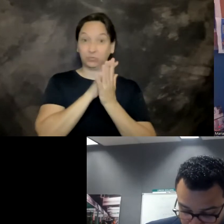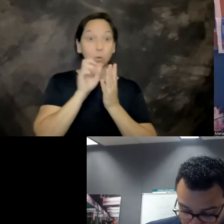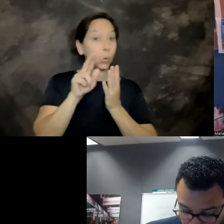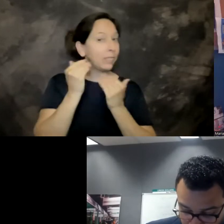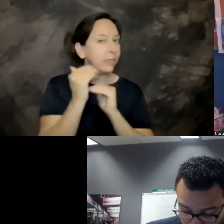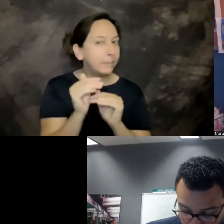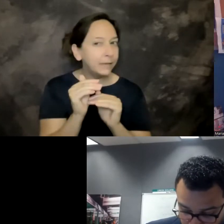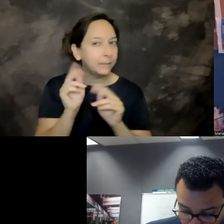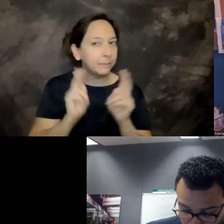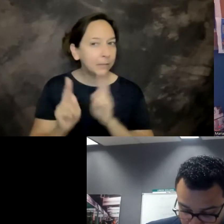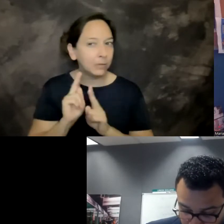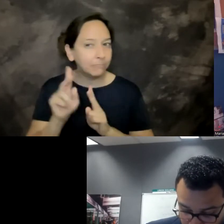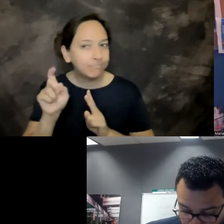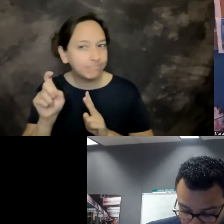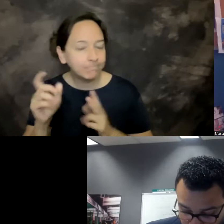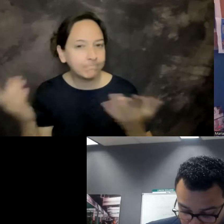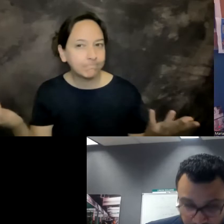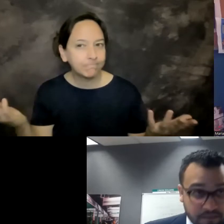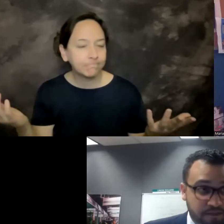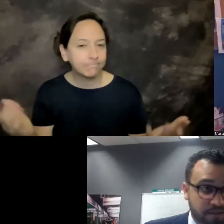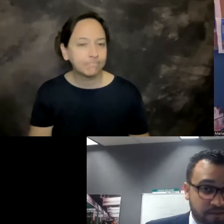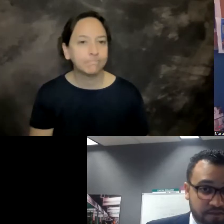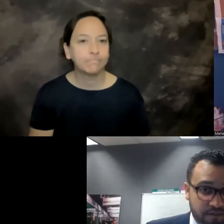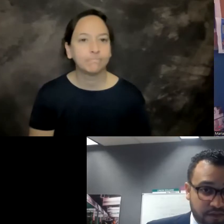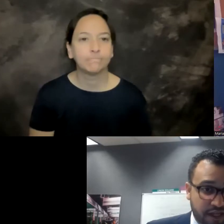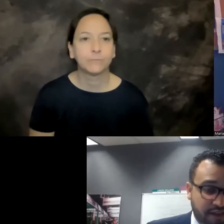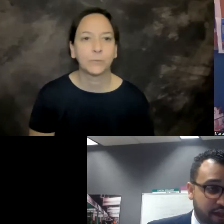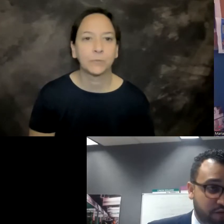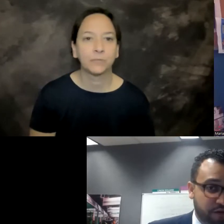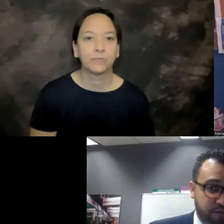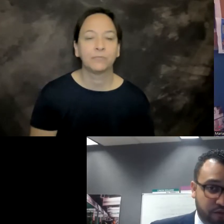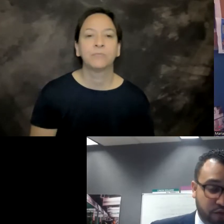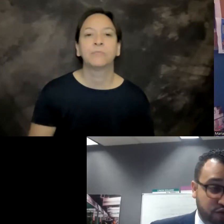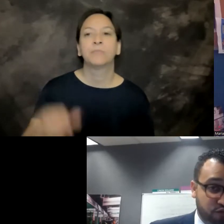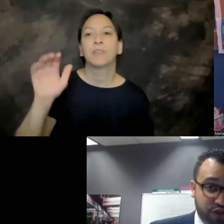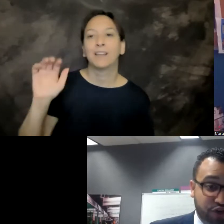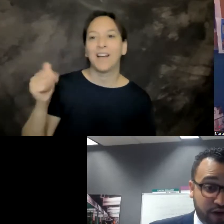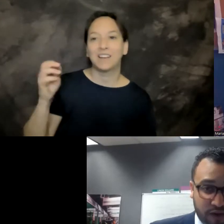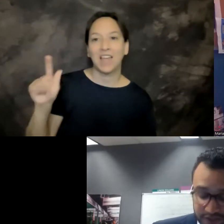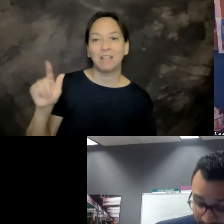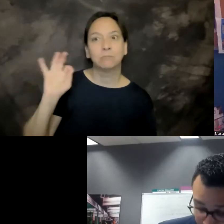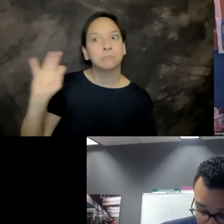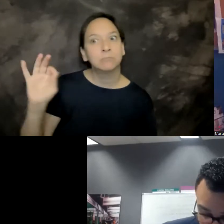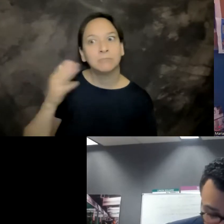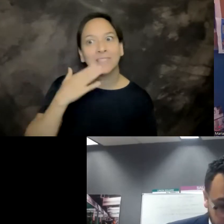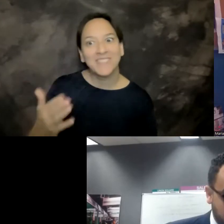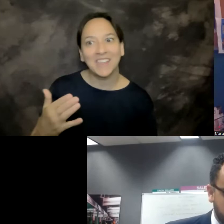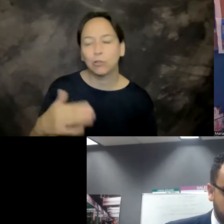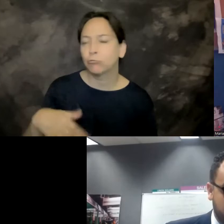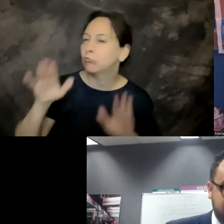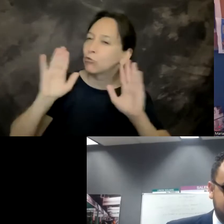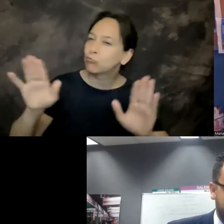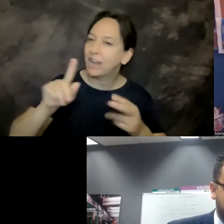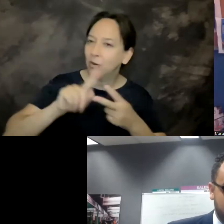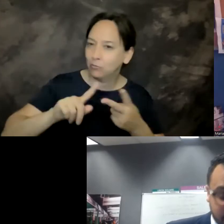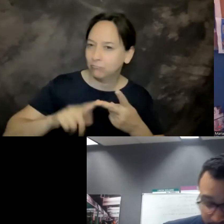many people can get on those shuttles? Leah, thank you for those are really great questions. I'm going to do my